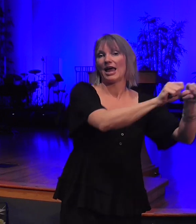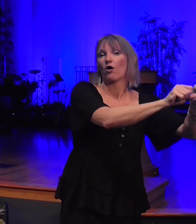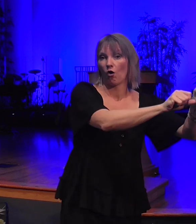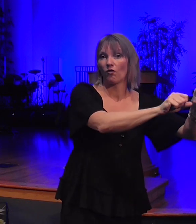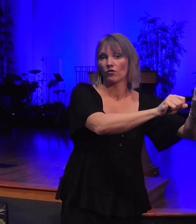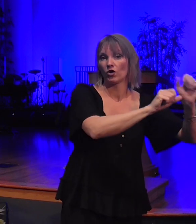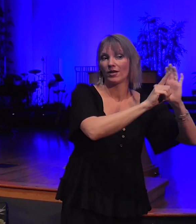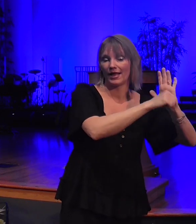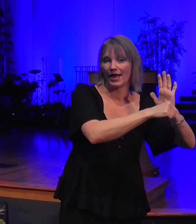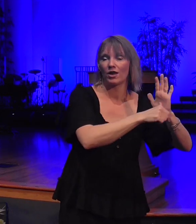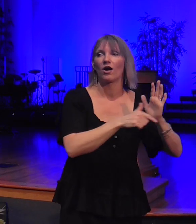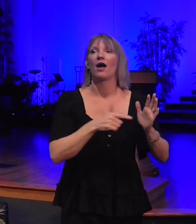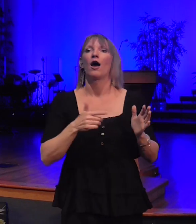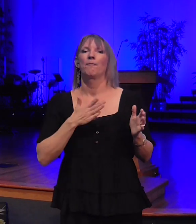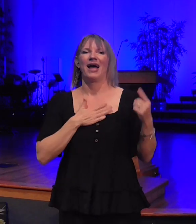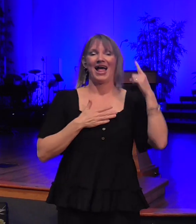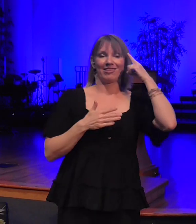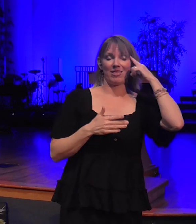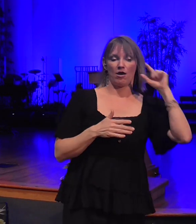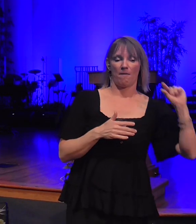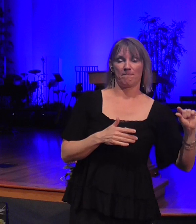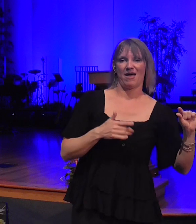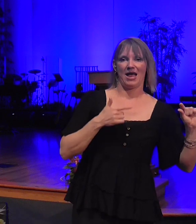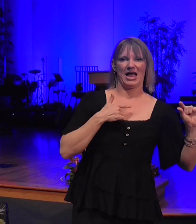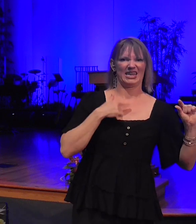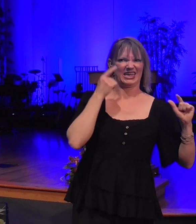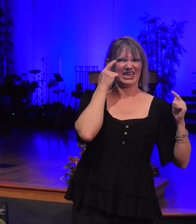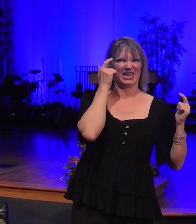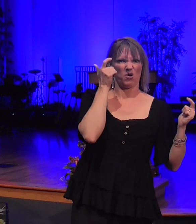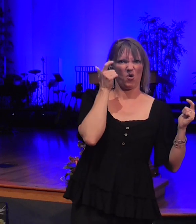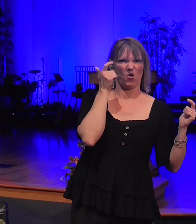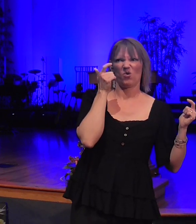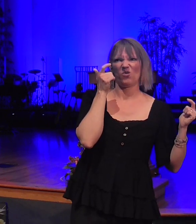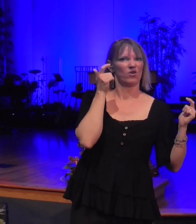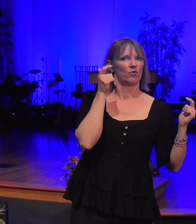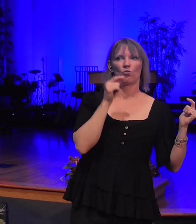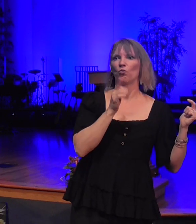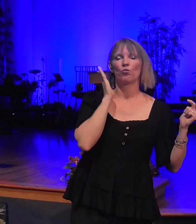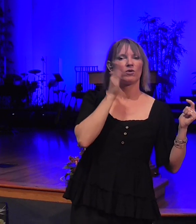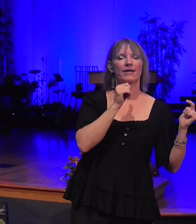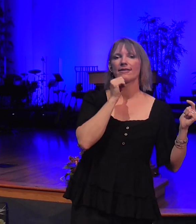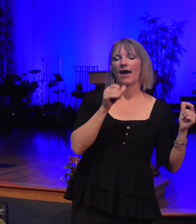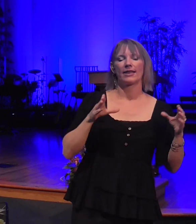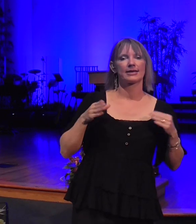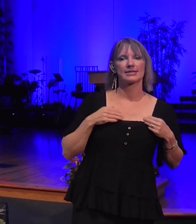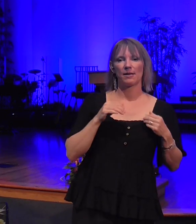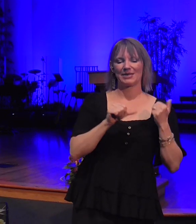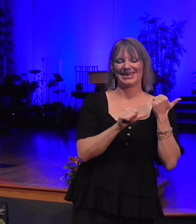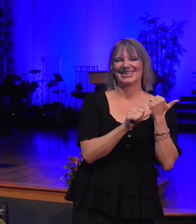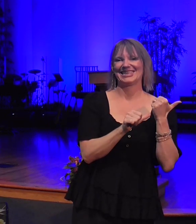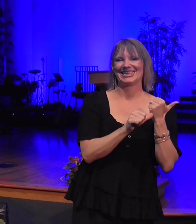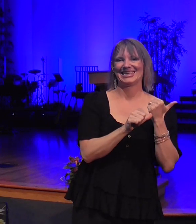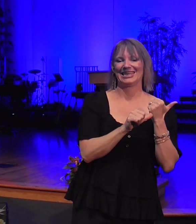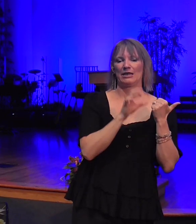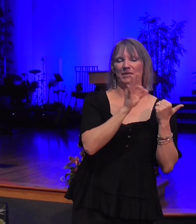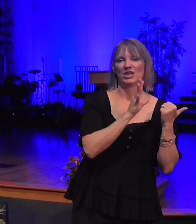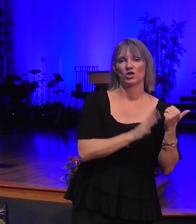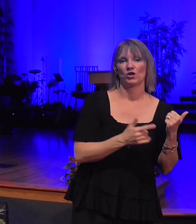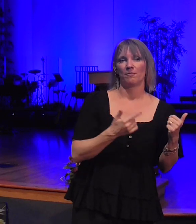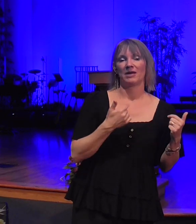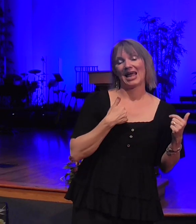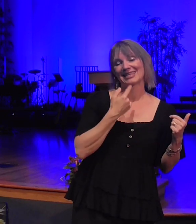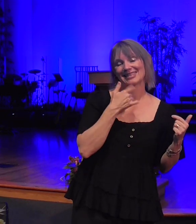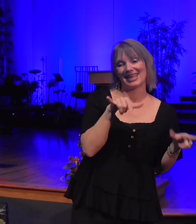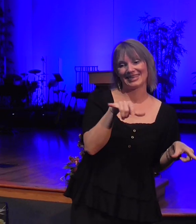you see, my little mind was so egotistical at the time that it probably wouldn't have taken an assistant minister's position. So I said yes, and in about